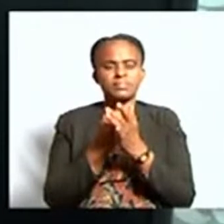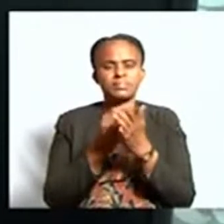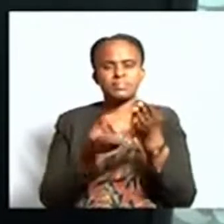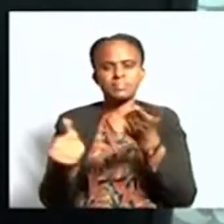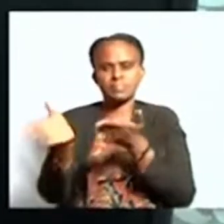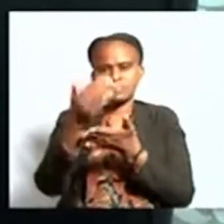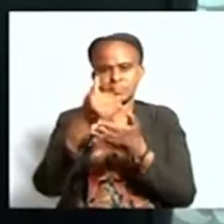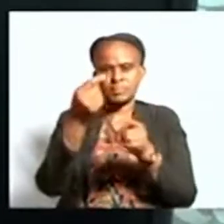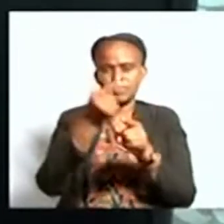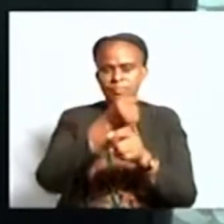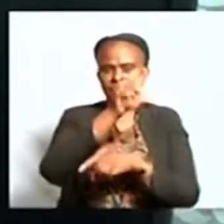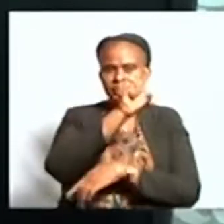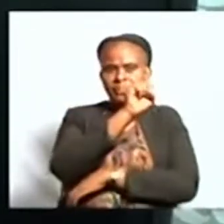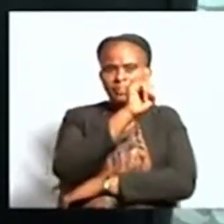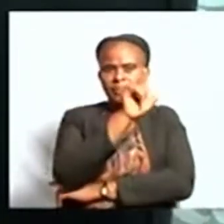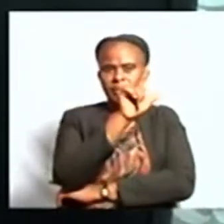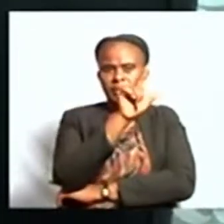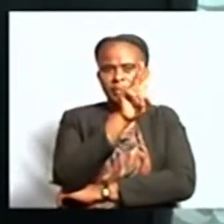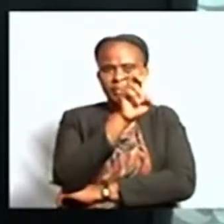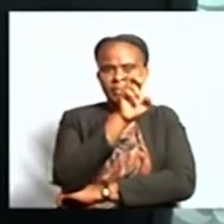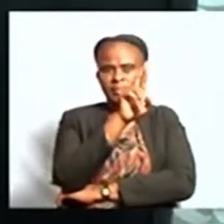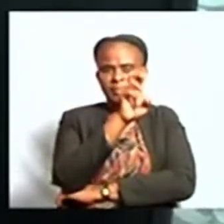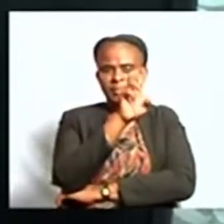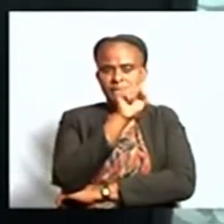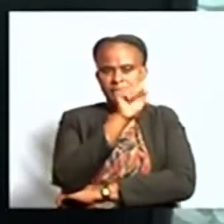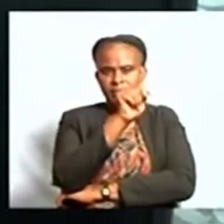from Silverest Station, totaling